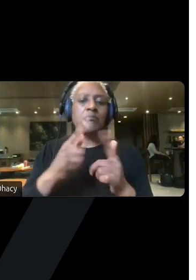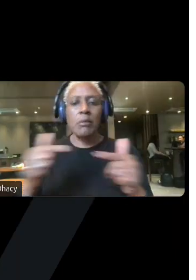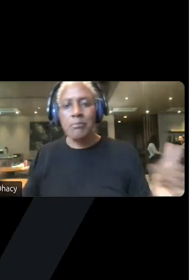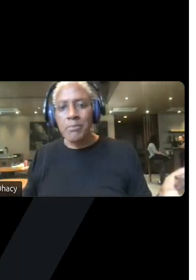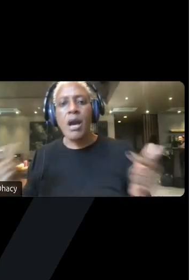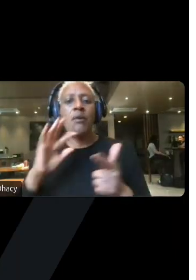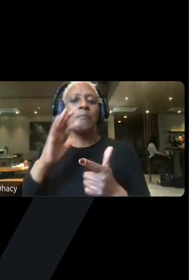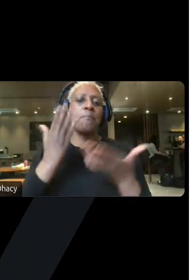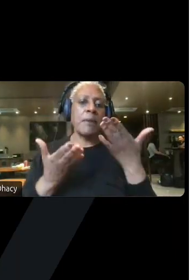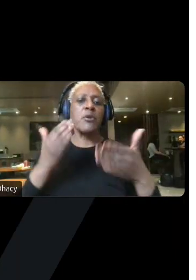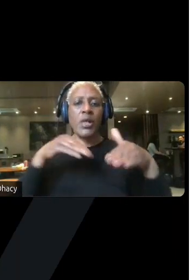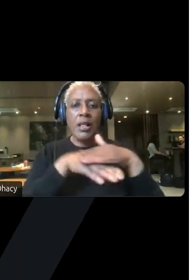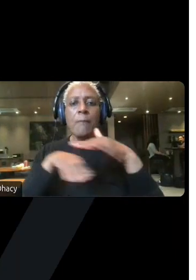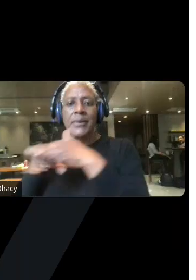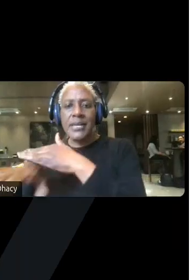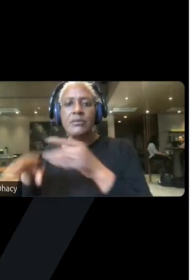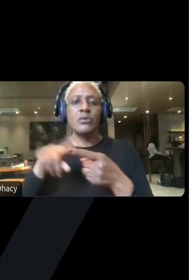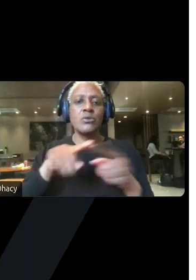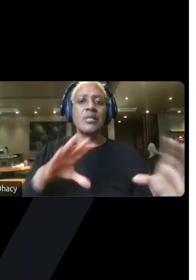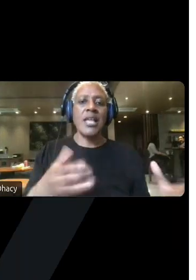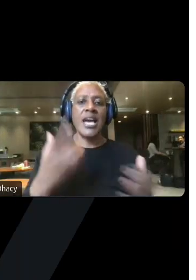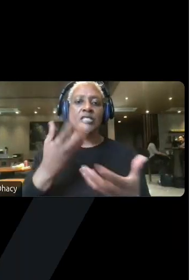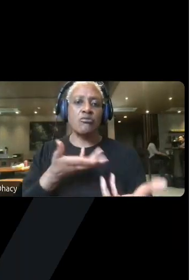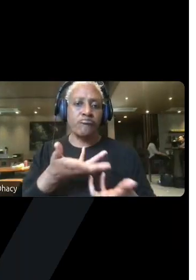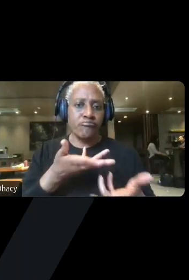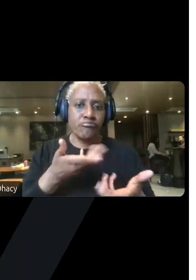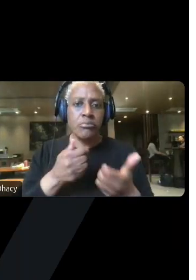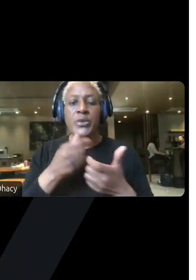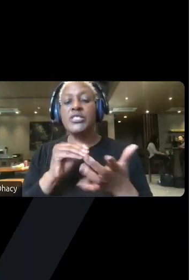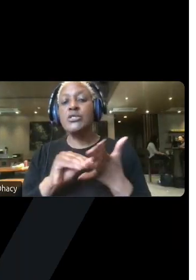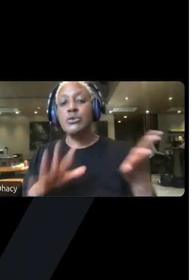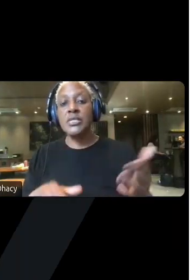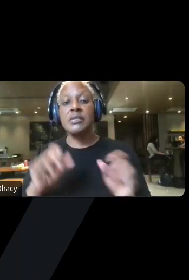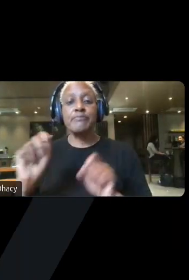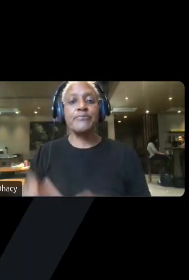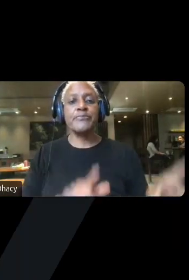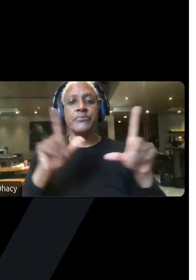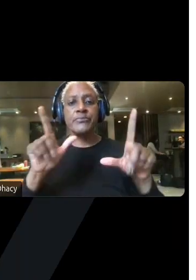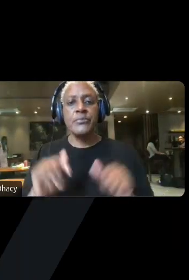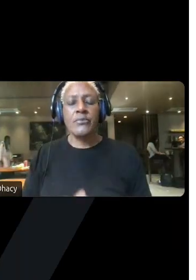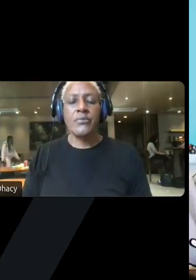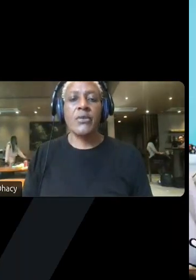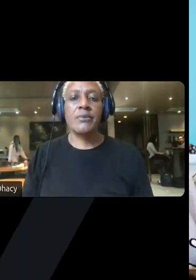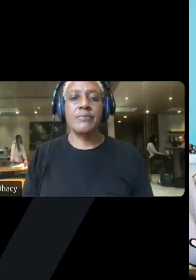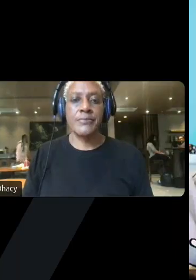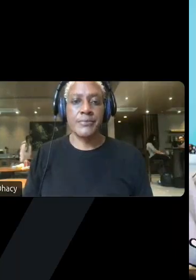work with students. And we can go to the next slide.